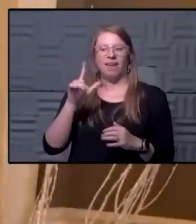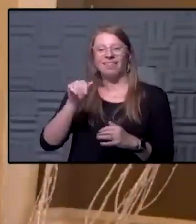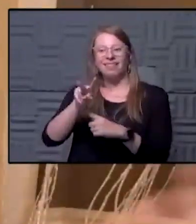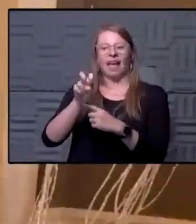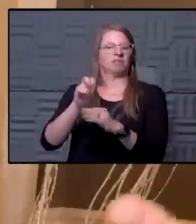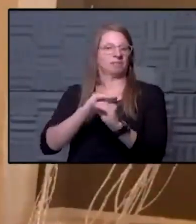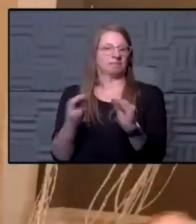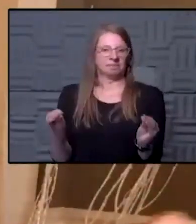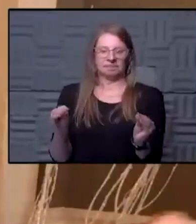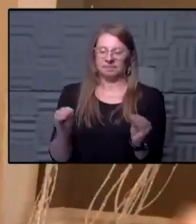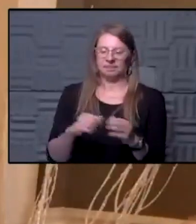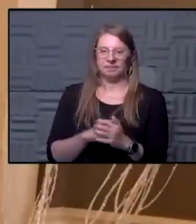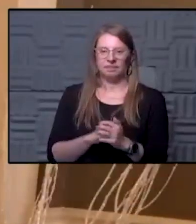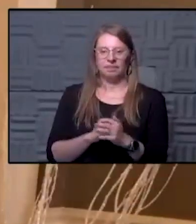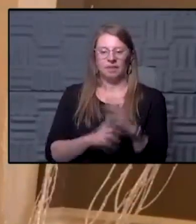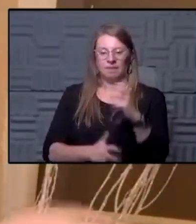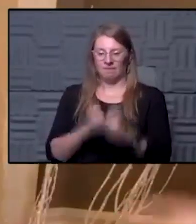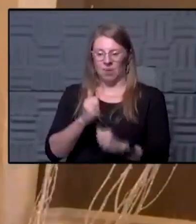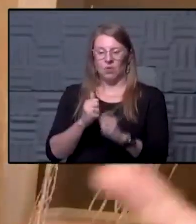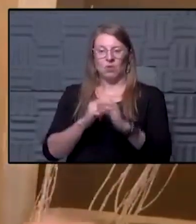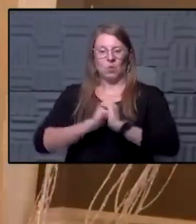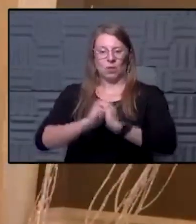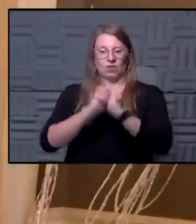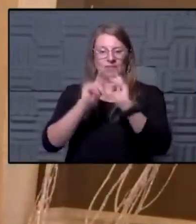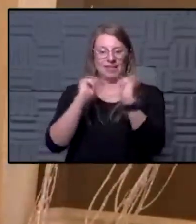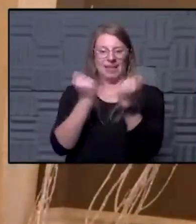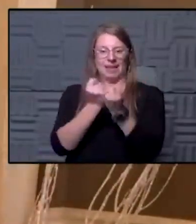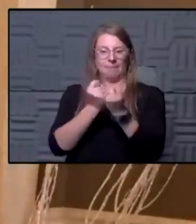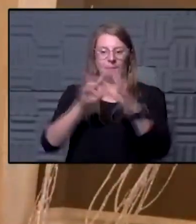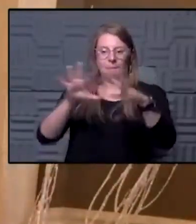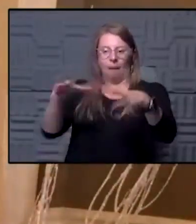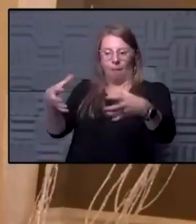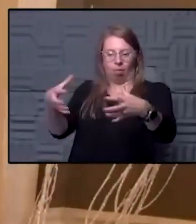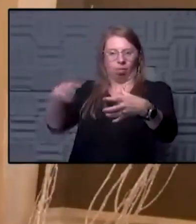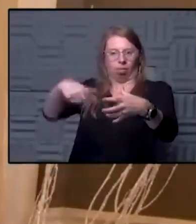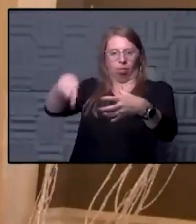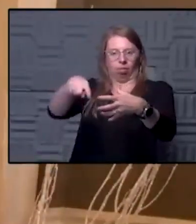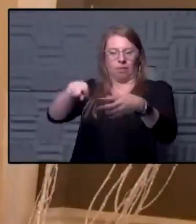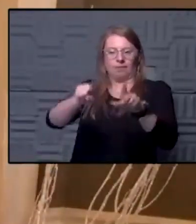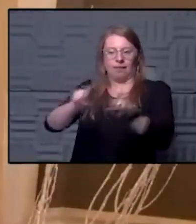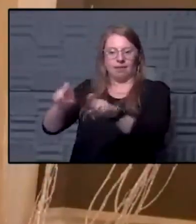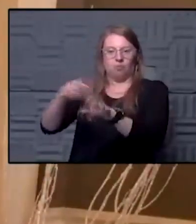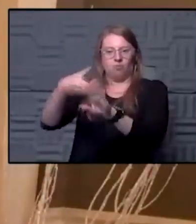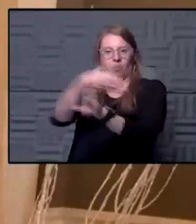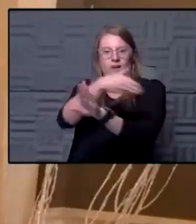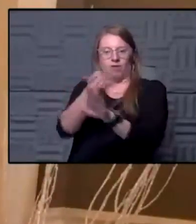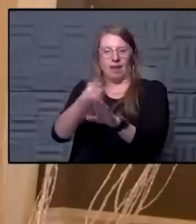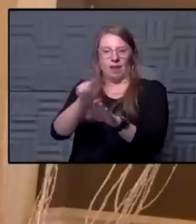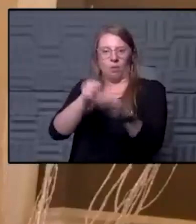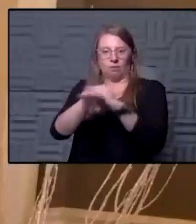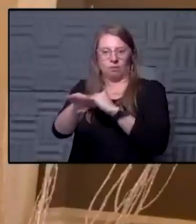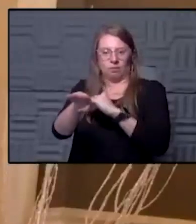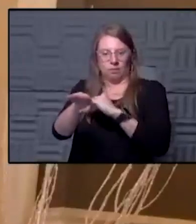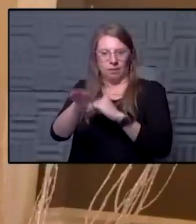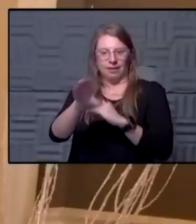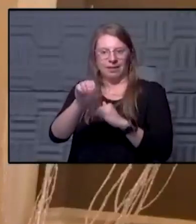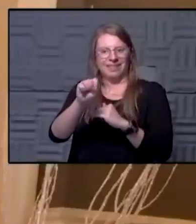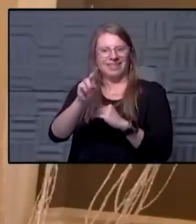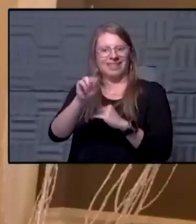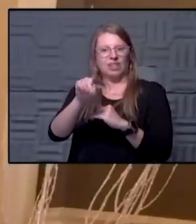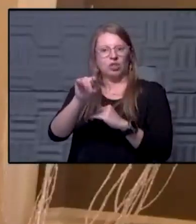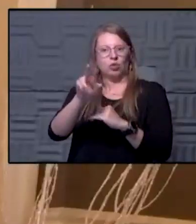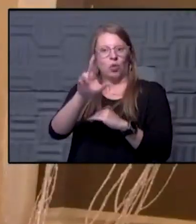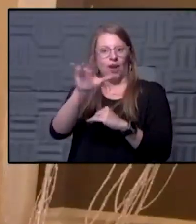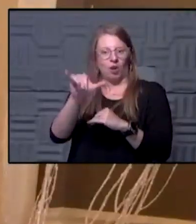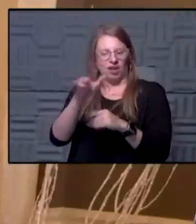service, and most of the worship team are in a bubble. We do testing prior to anyone coming into the sanctuary.